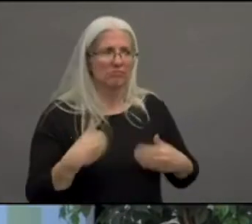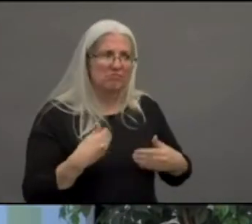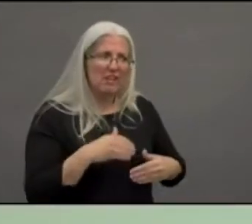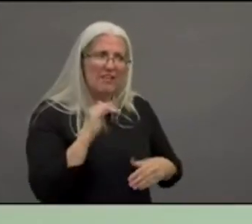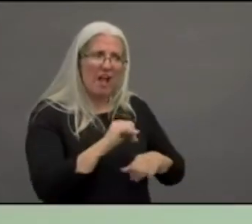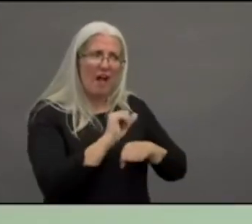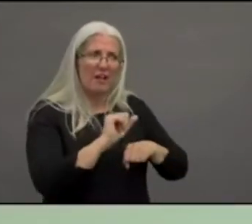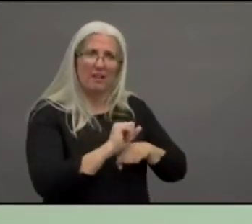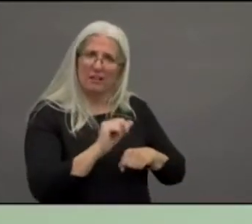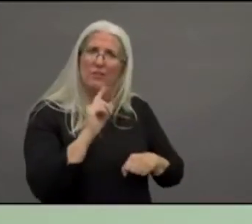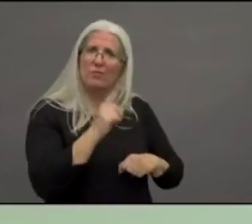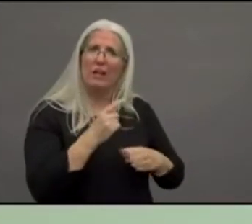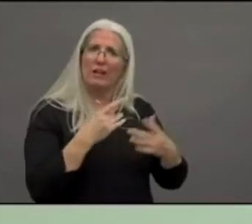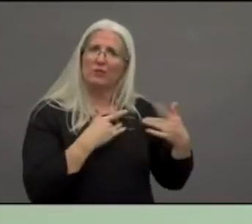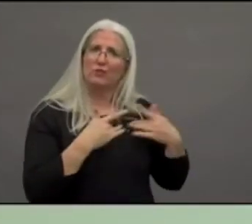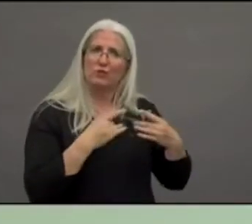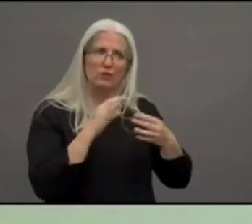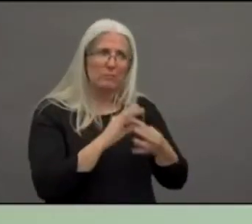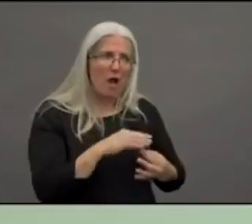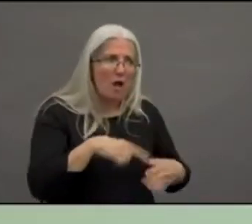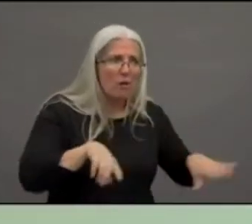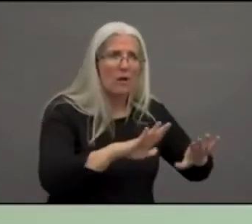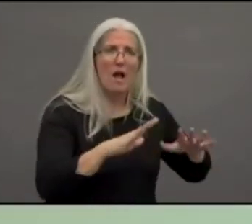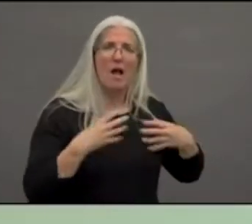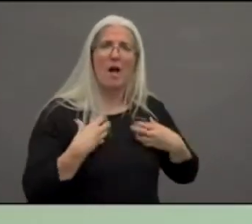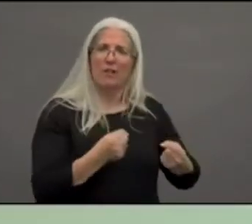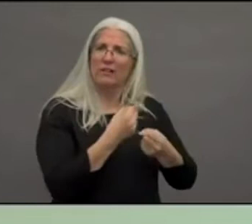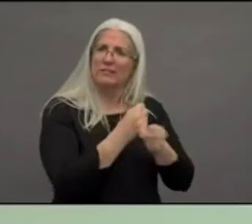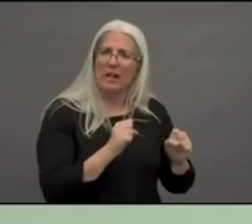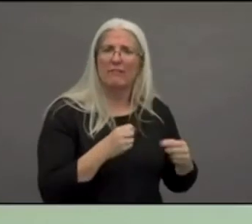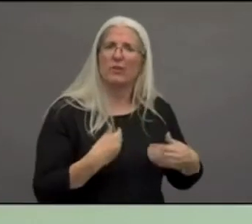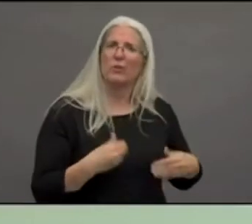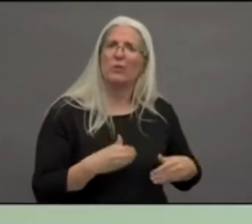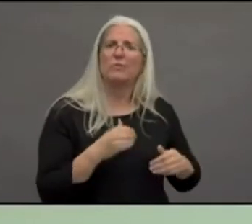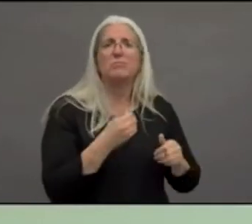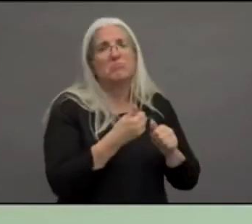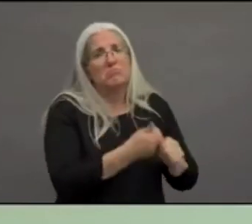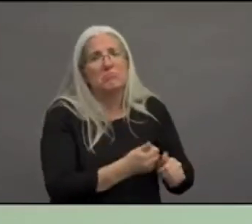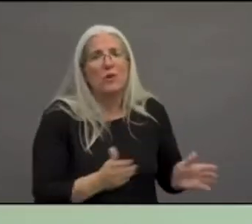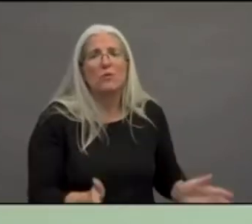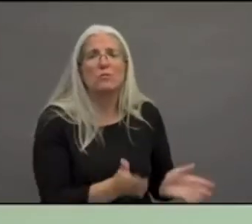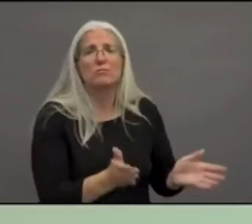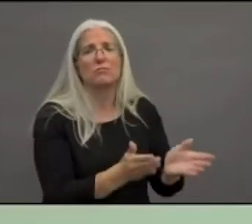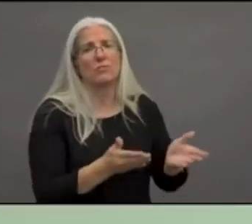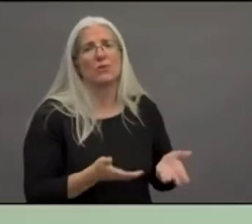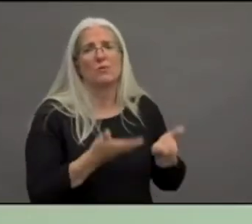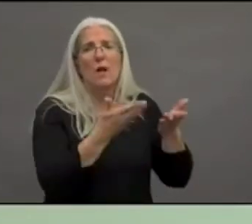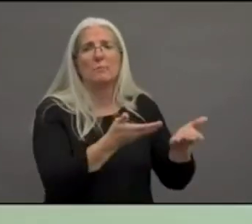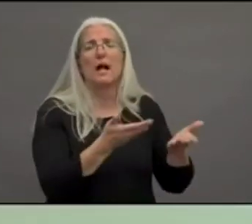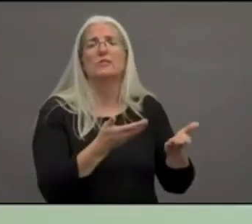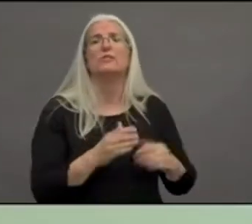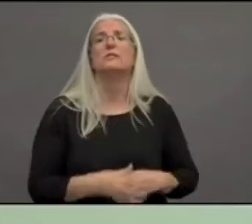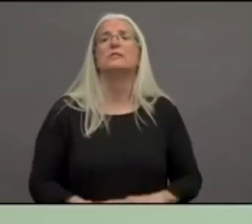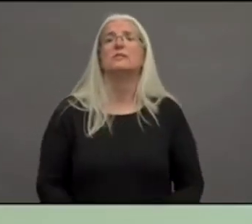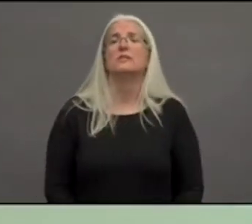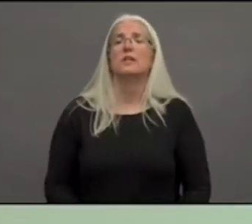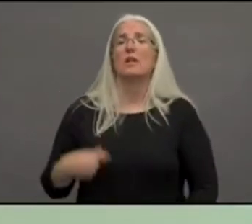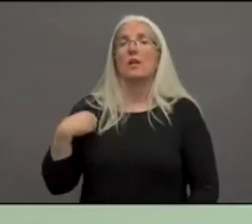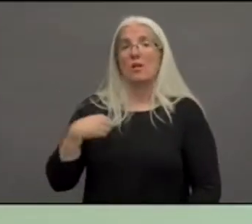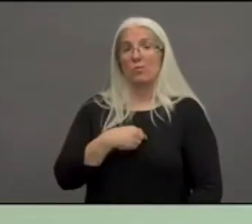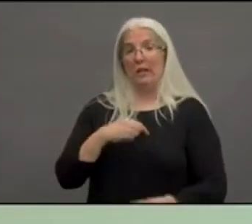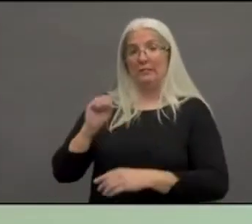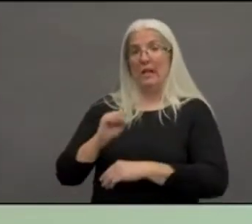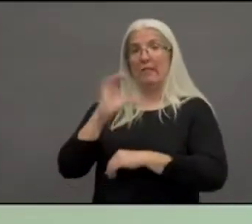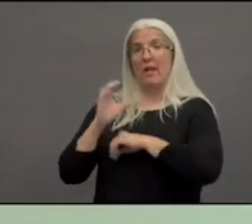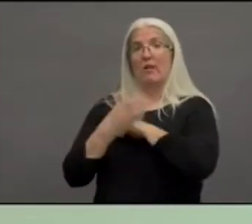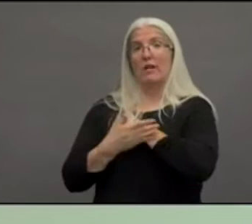falling in line with your recommendations, which that is falling in line with the recommendations. We are recommending that all frontline